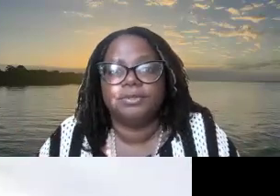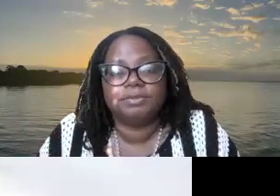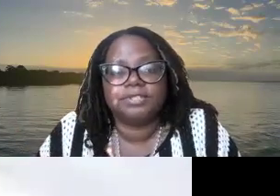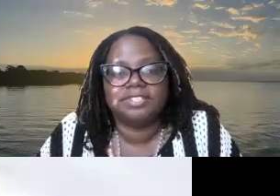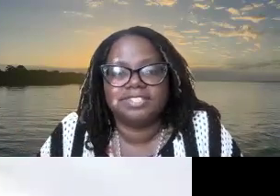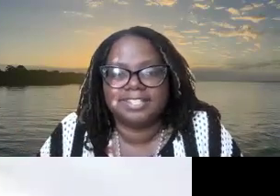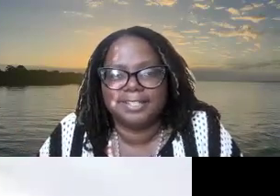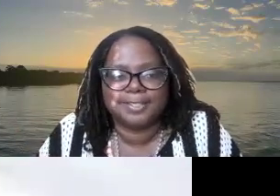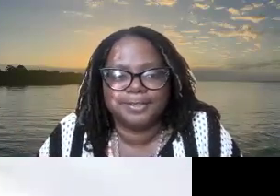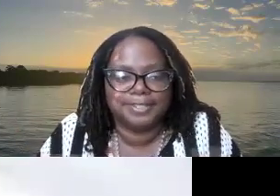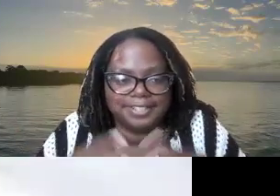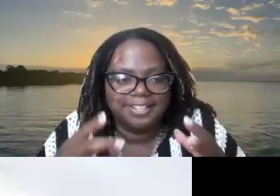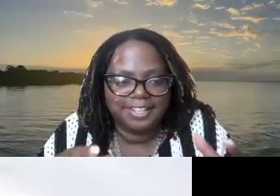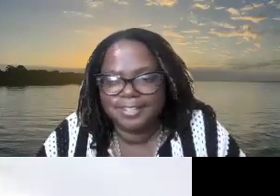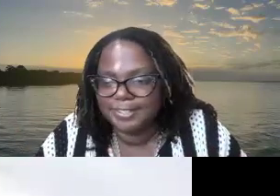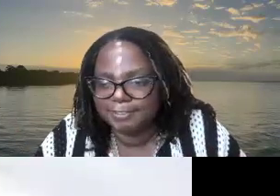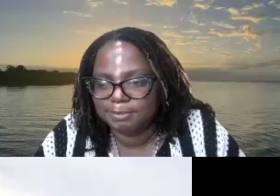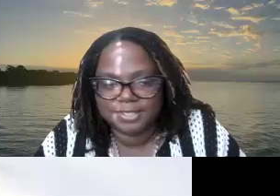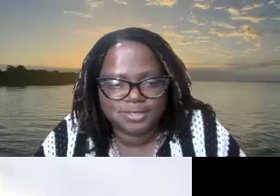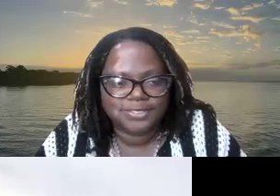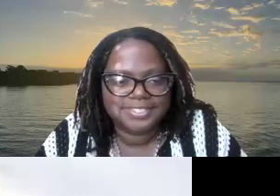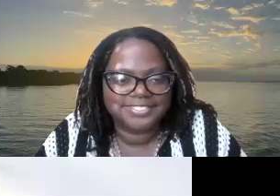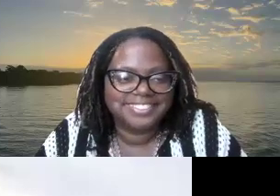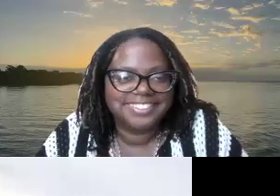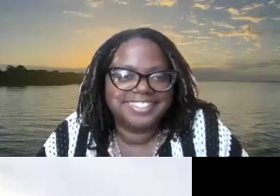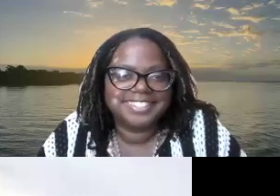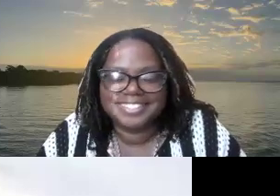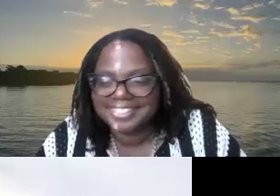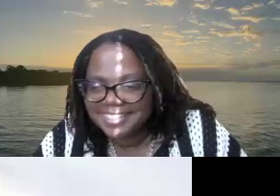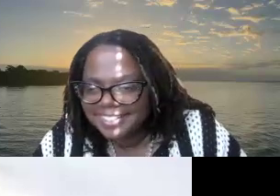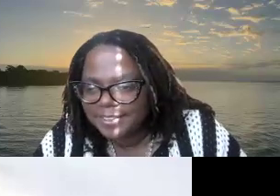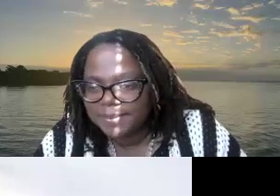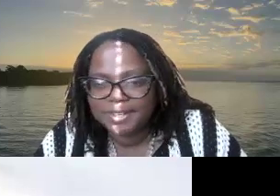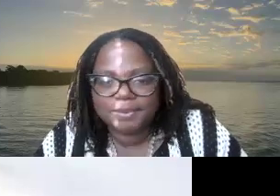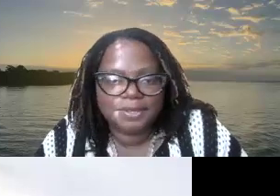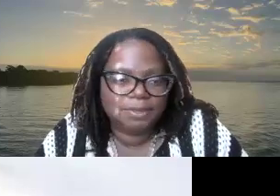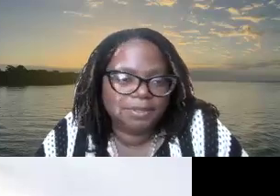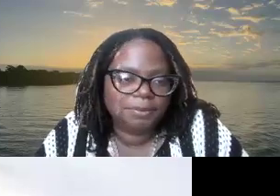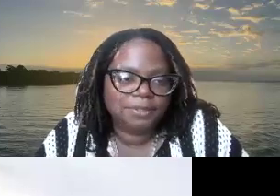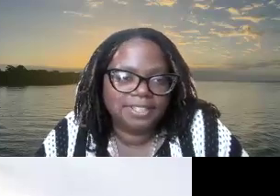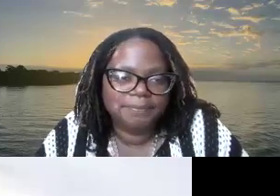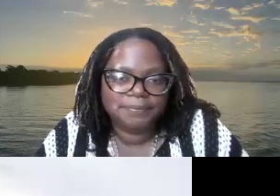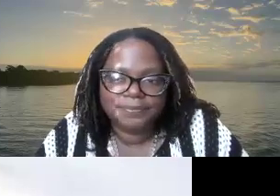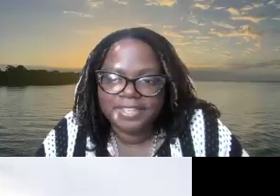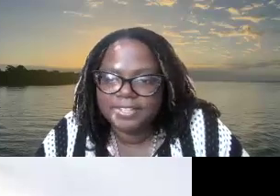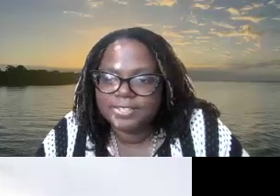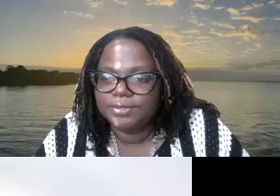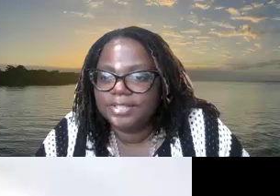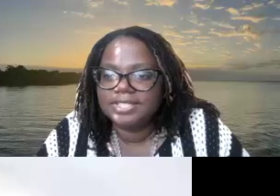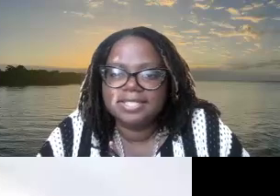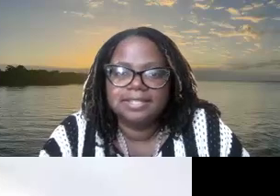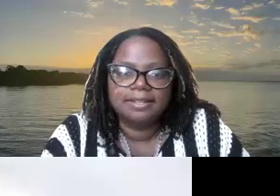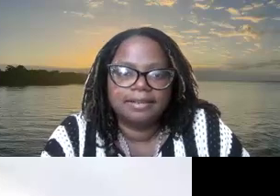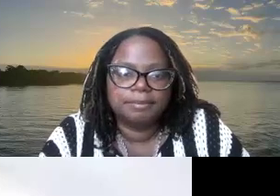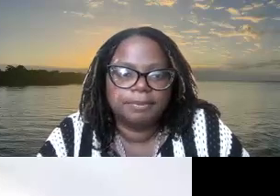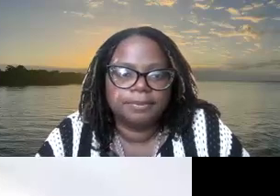how people are doing, especially since I can't see you. And I actually love to be in a circle. So this is another way to be in community. So you